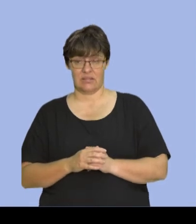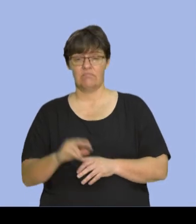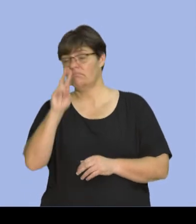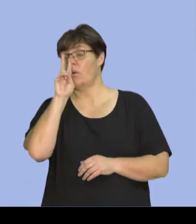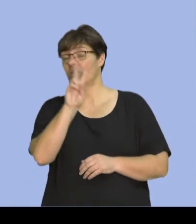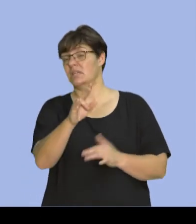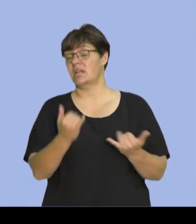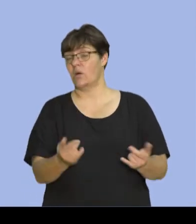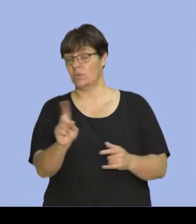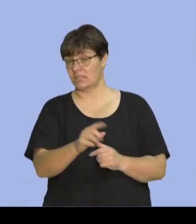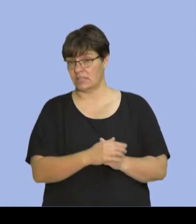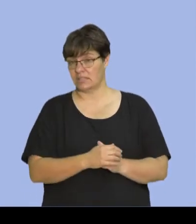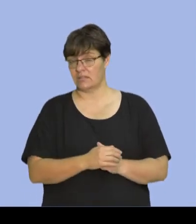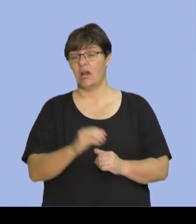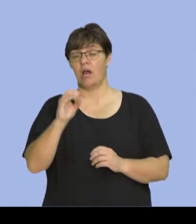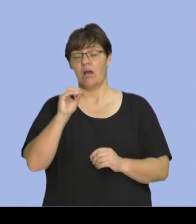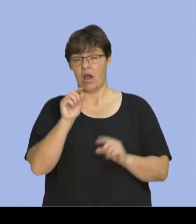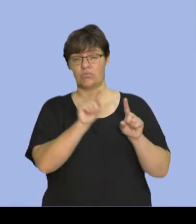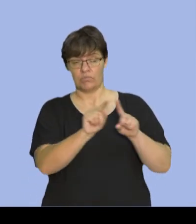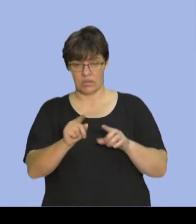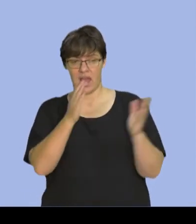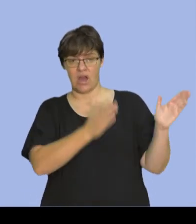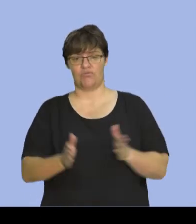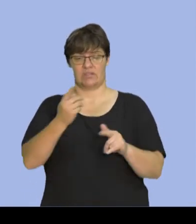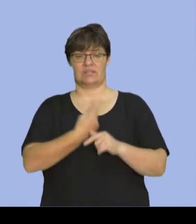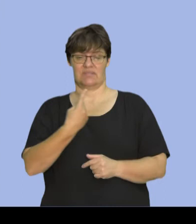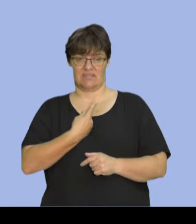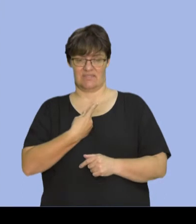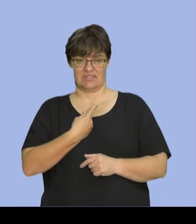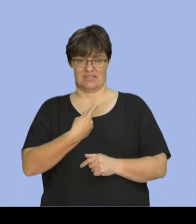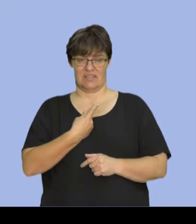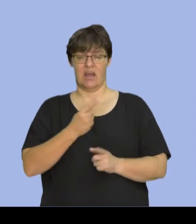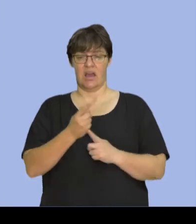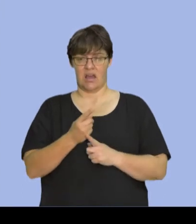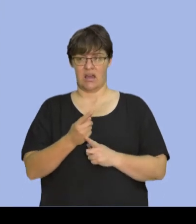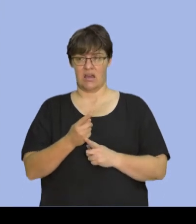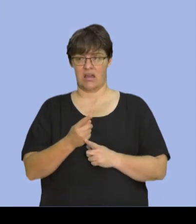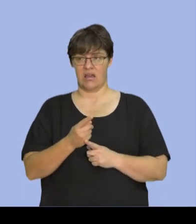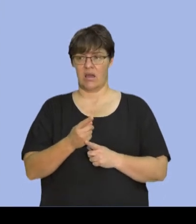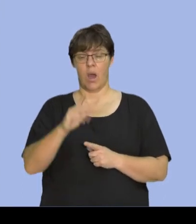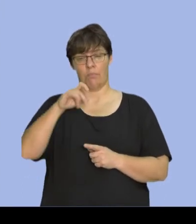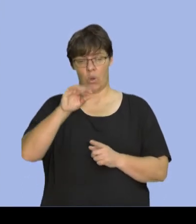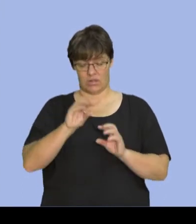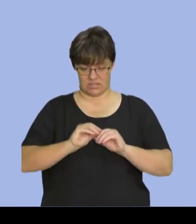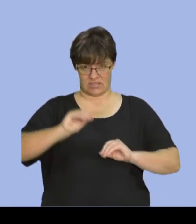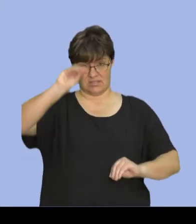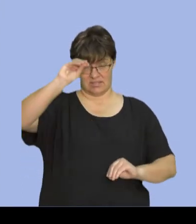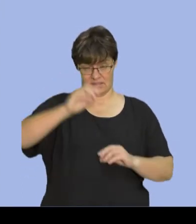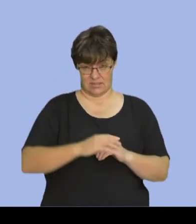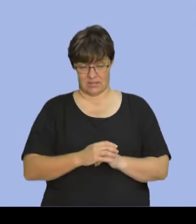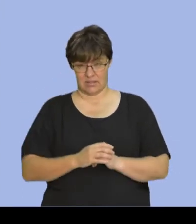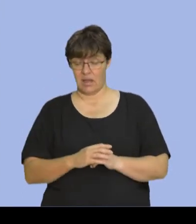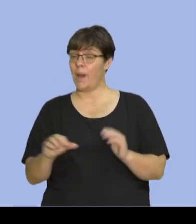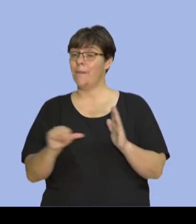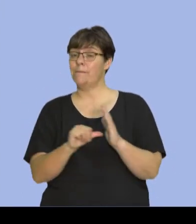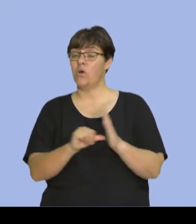see how the chromosomes start to arrange themselves along the equator, along the poles of these cells. What is